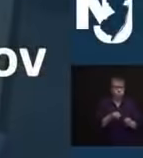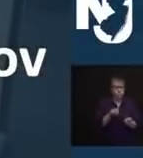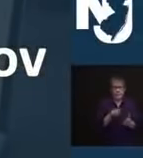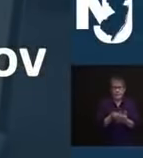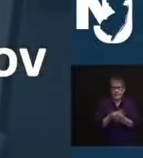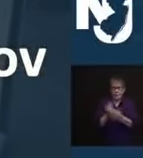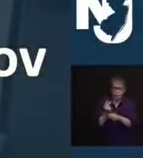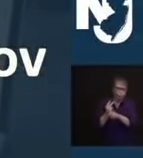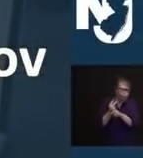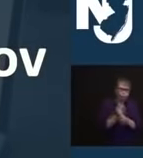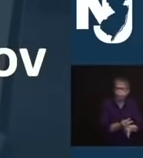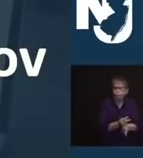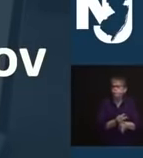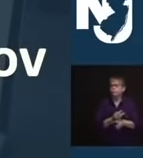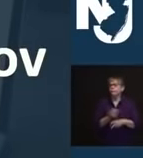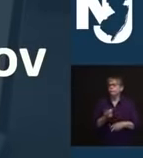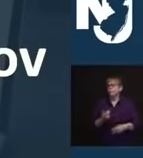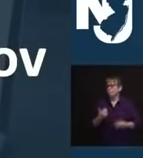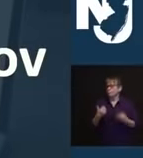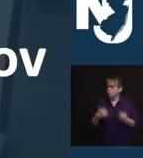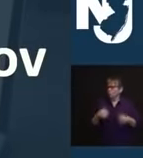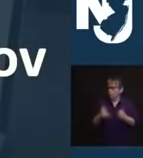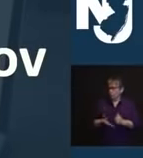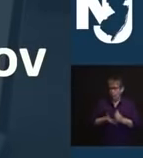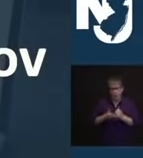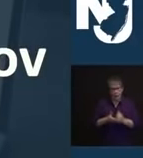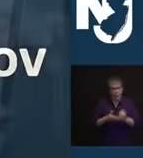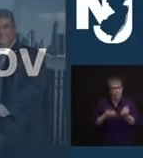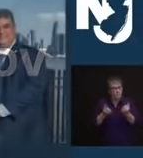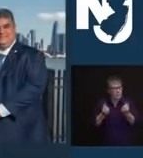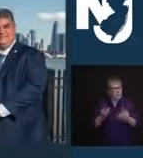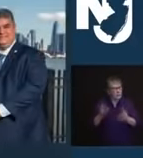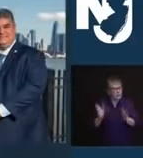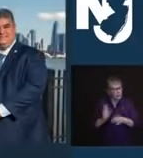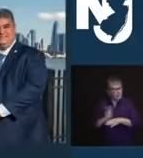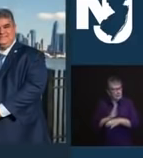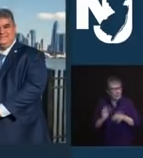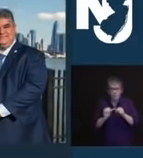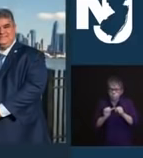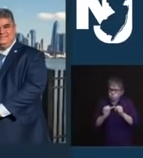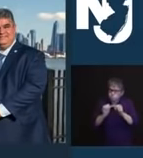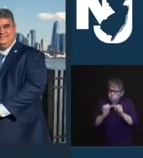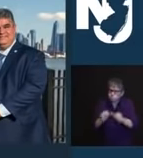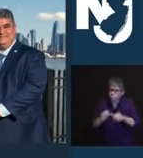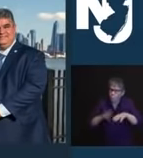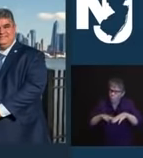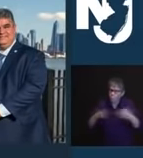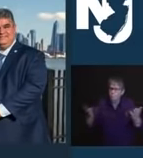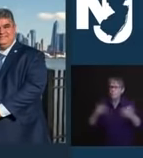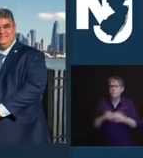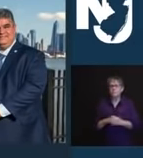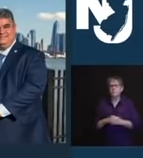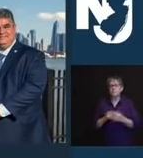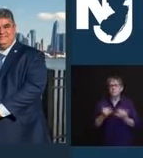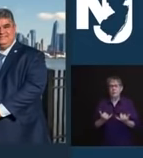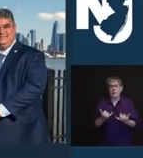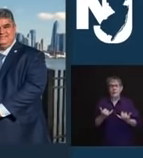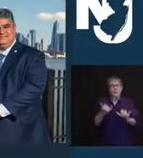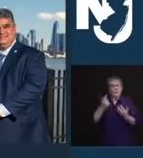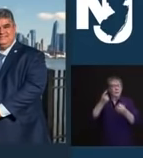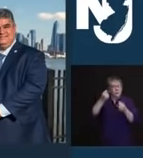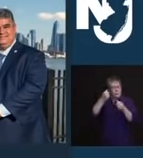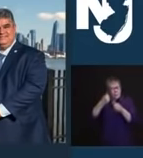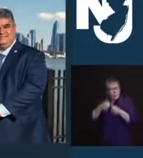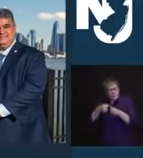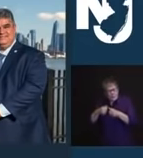kept many small businesses, frankly, open across our state. But we also can't forget the organizations and associations those businesses belong